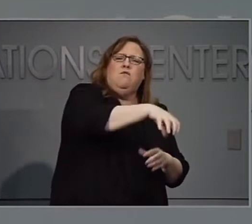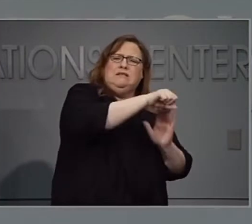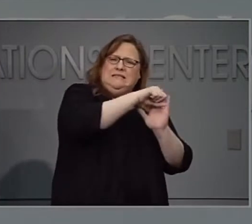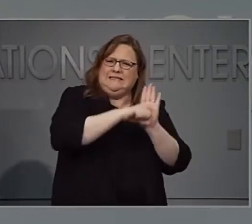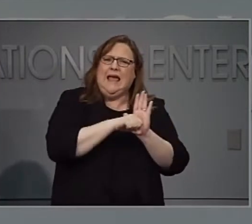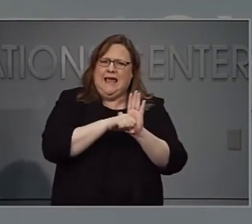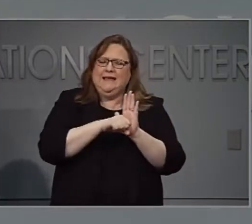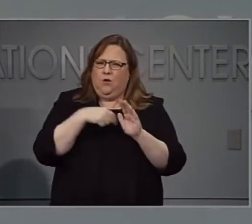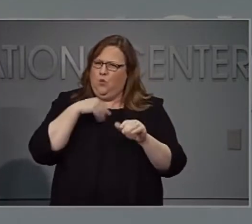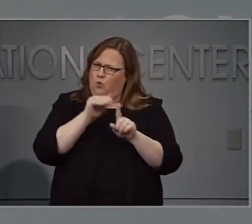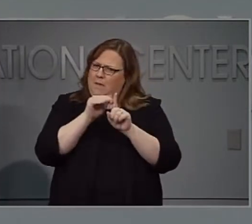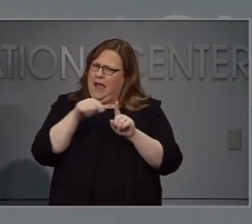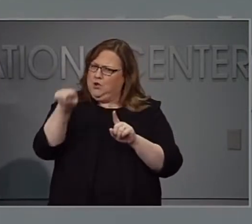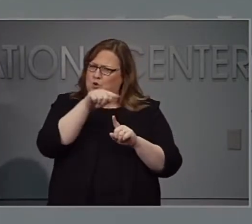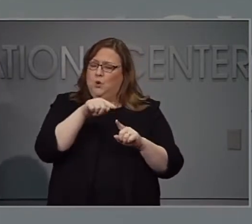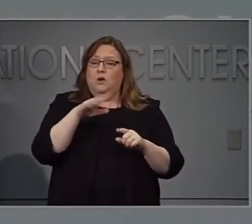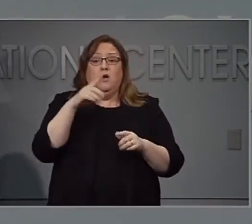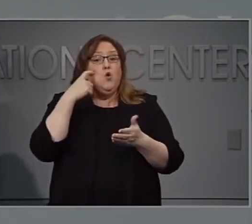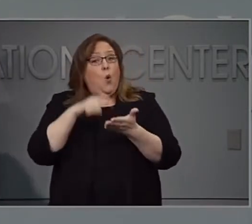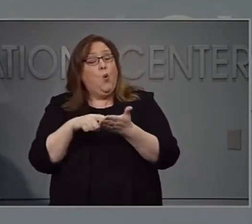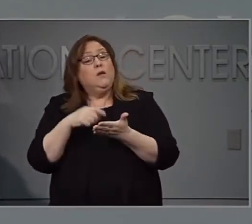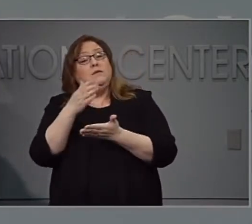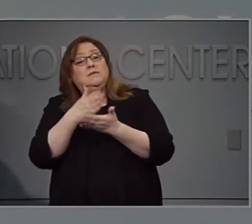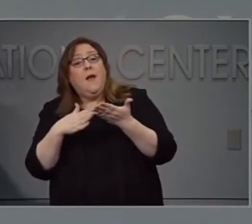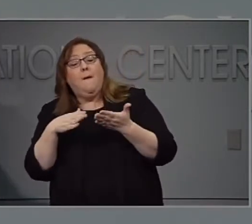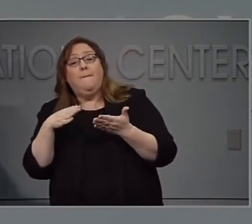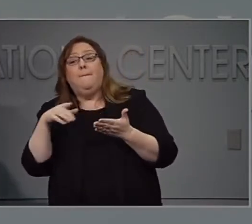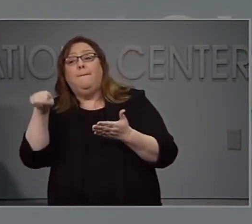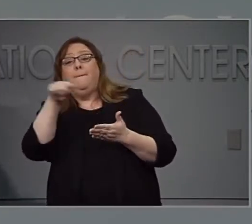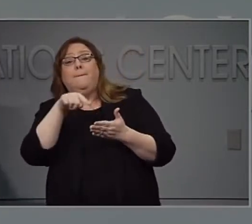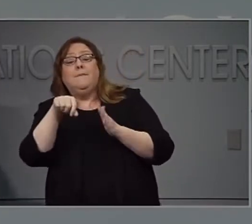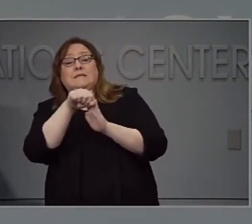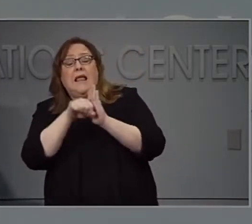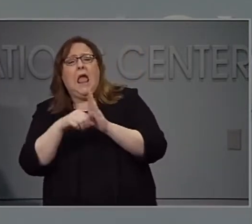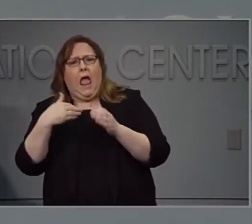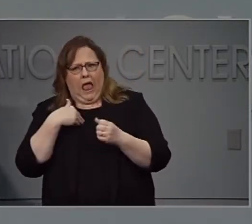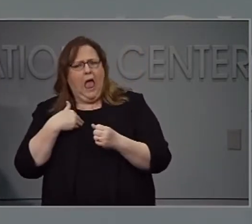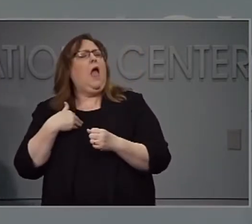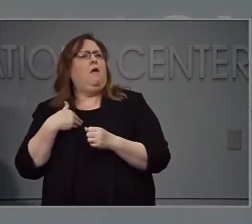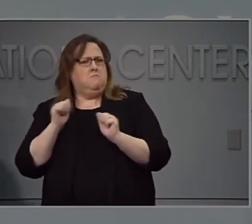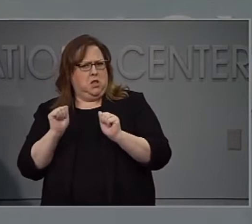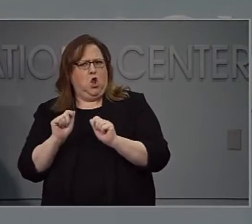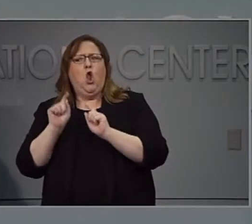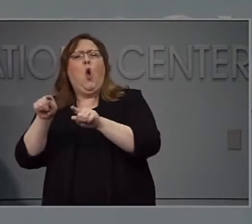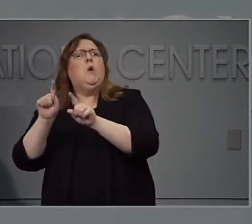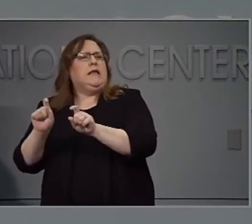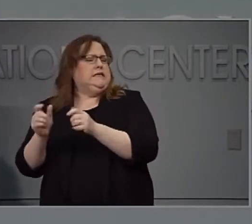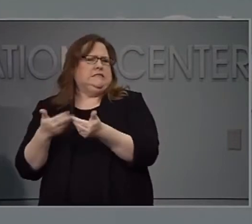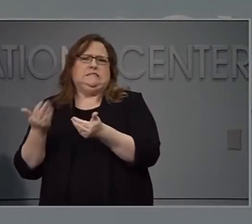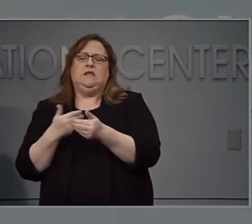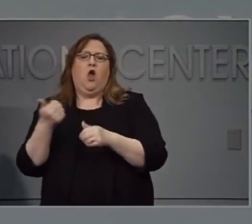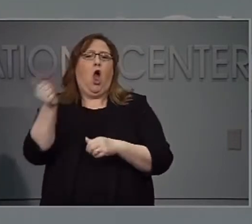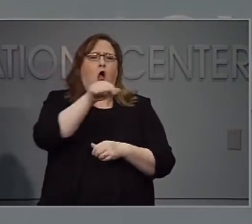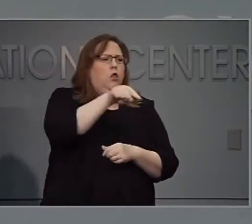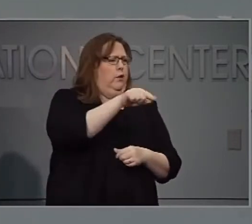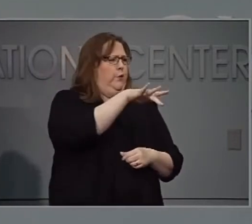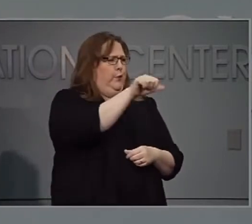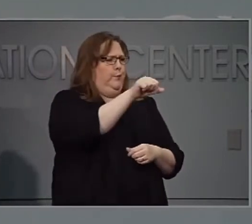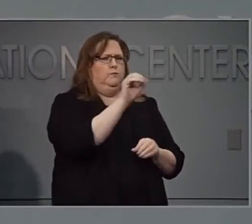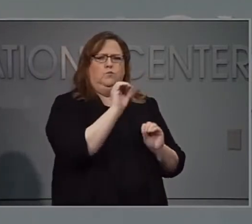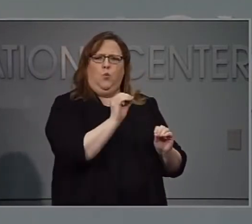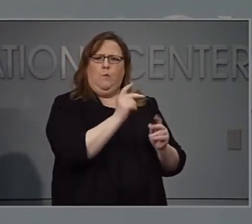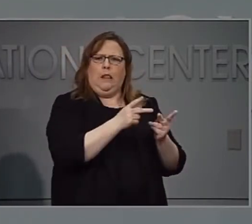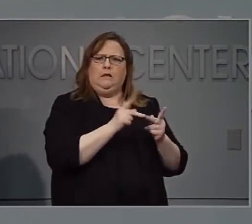places. We're noticing in some parts of our state we have capacity in certain parts of our state and lack the capacity in others, but we know we need to